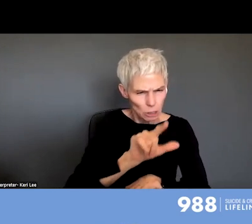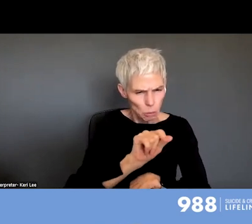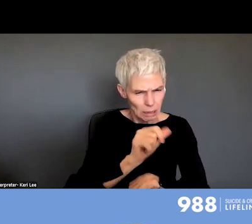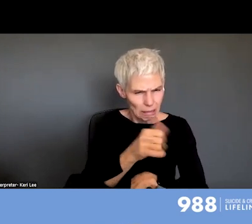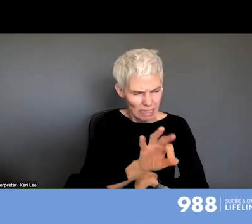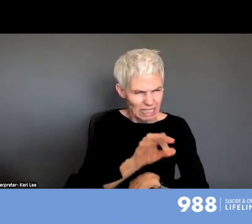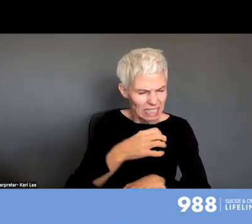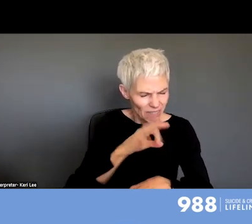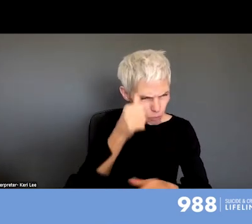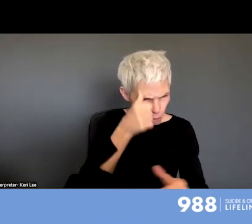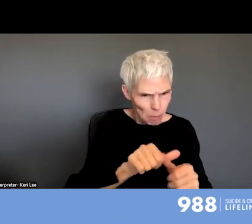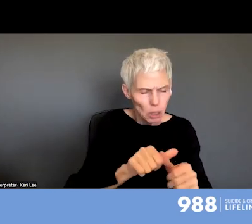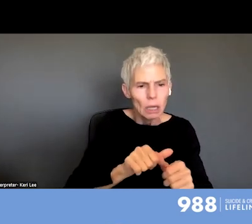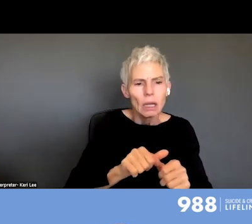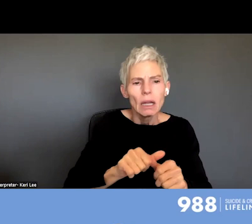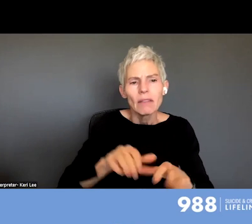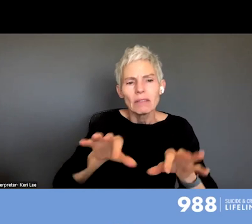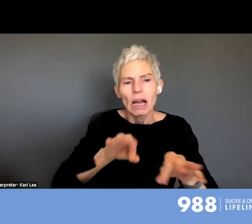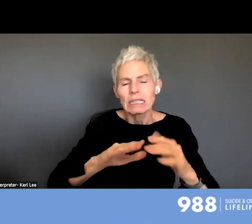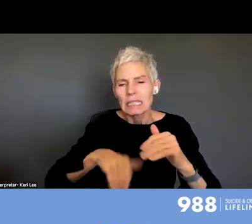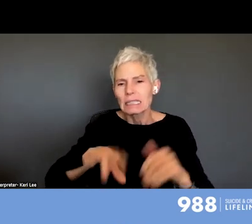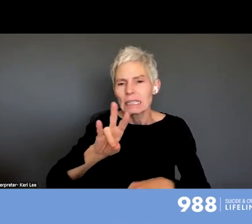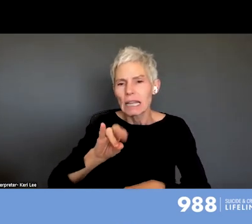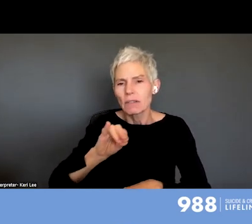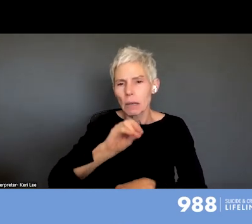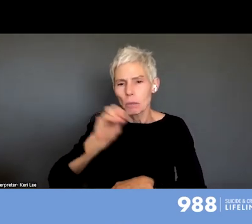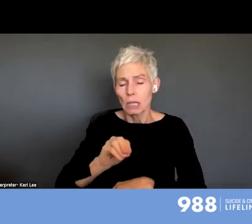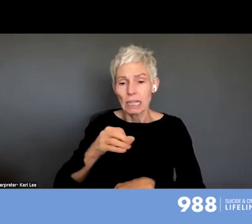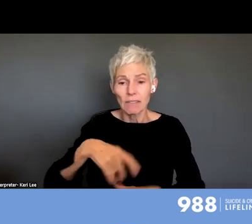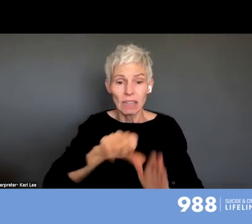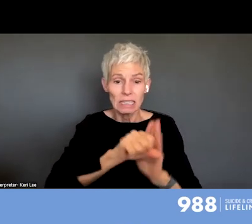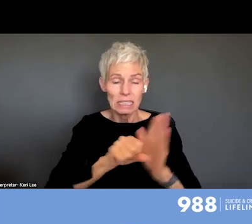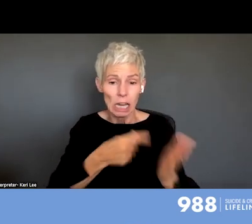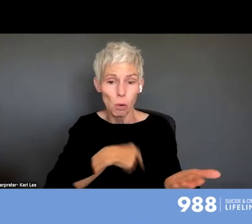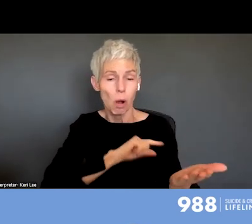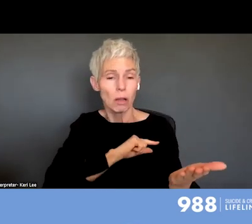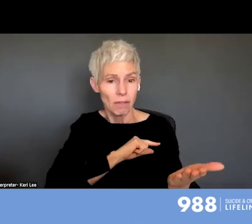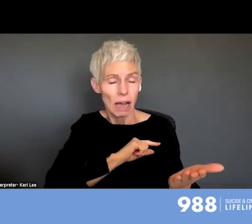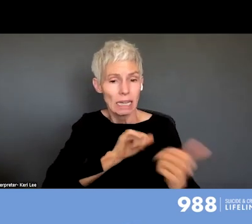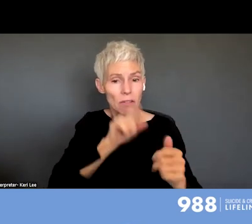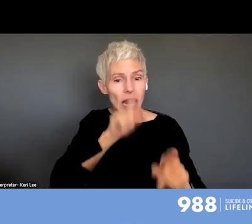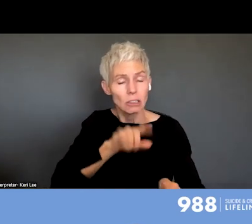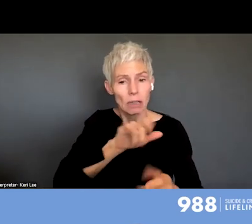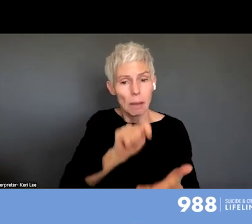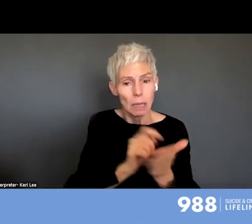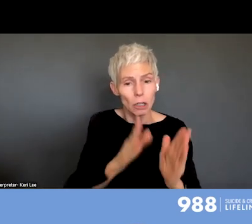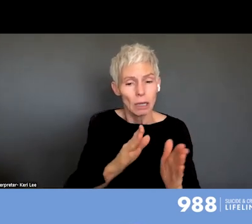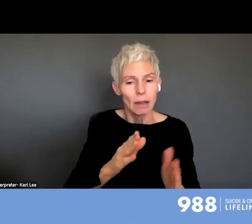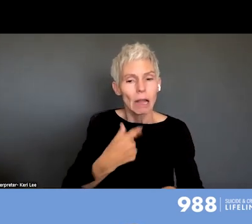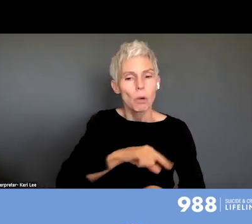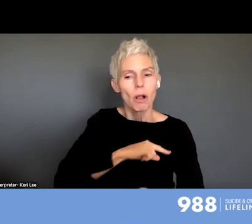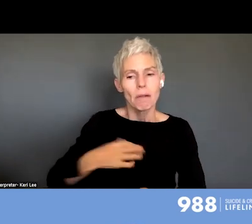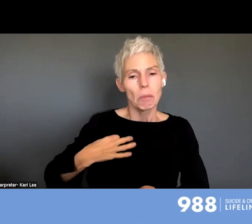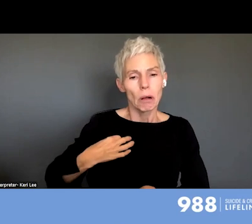defined that as less than 70%. So if the state qualified based on their in-state answer rate in that period, they were eligible to apply, and their centers